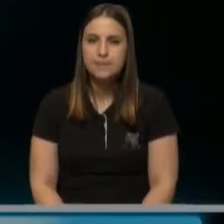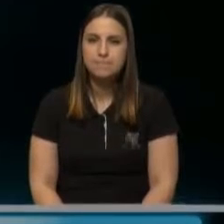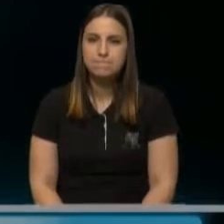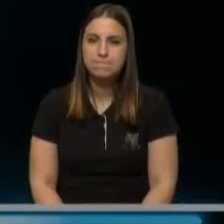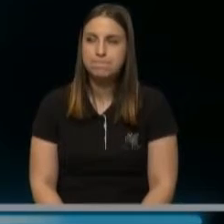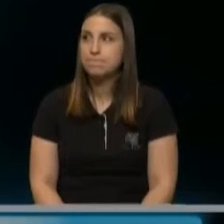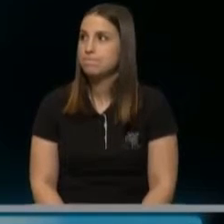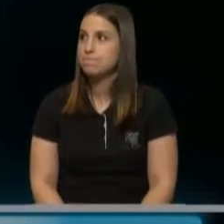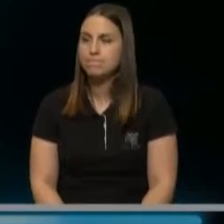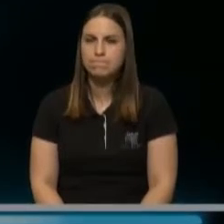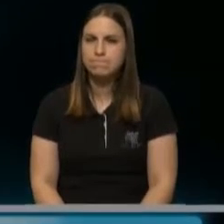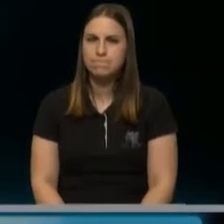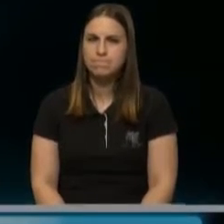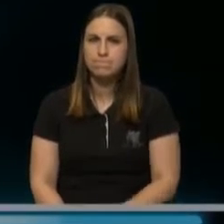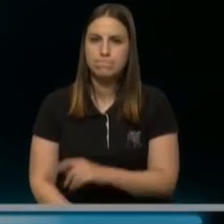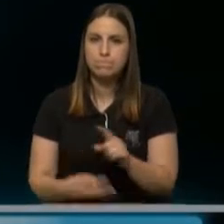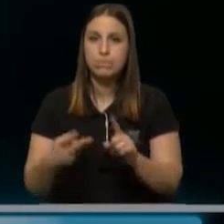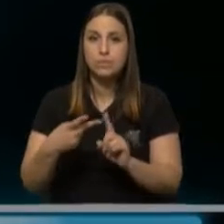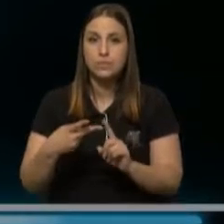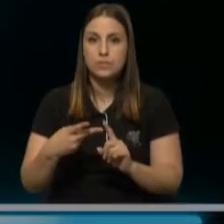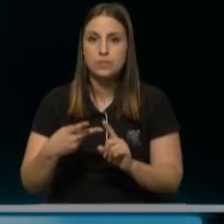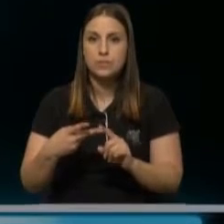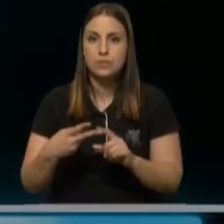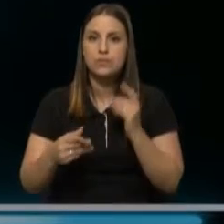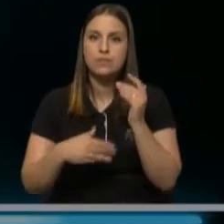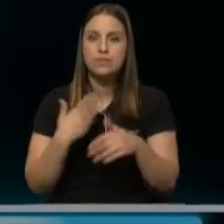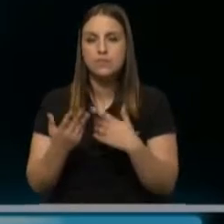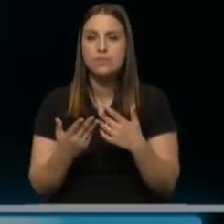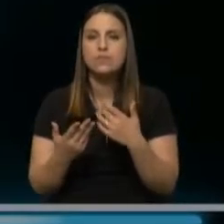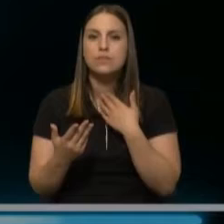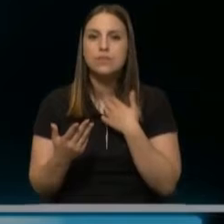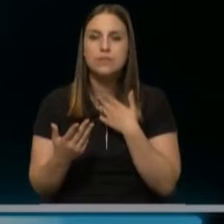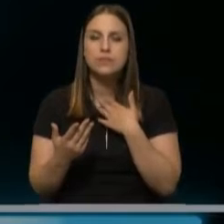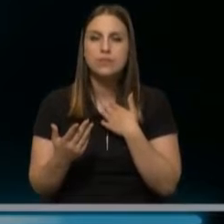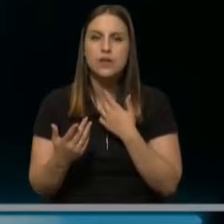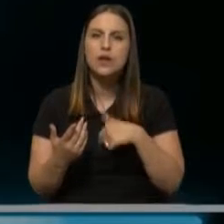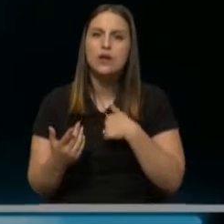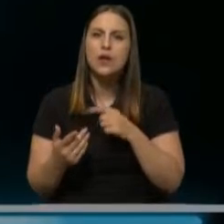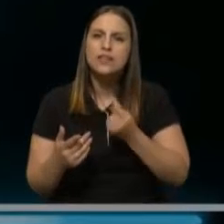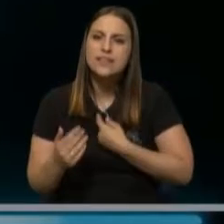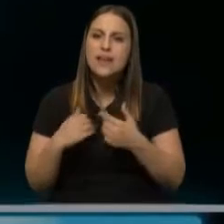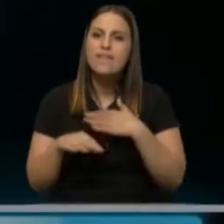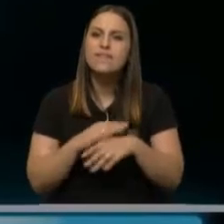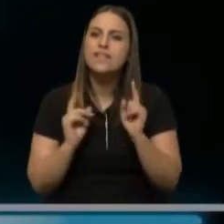The second one, about our ICT industry itself, what we should do.